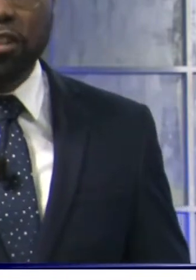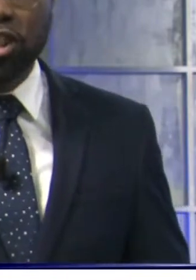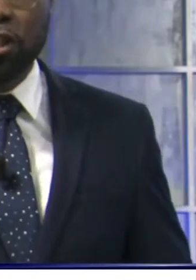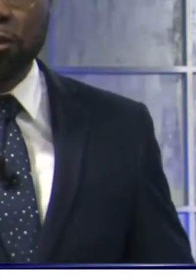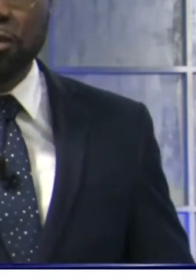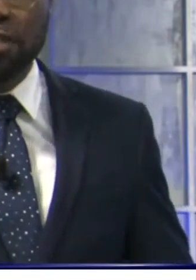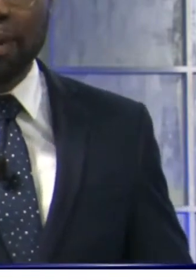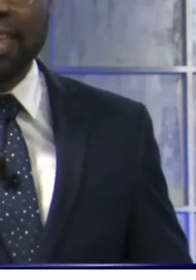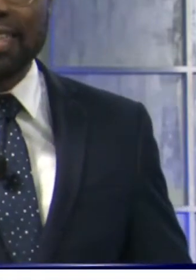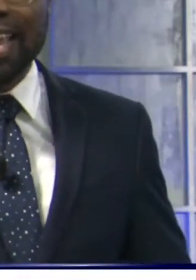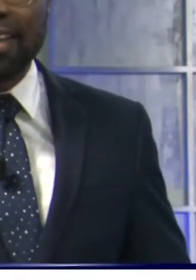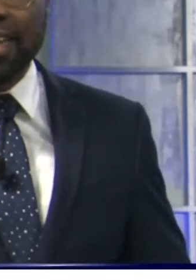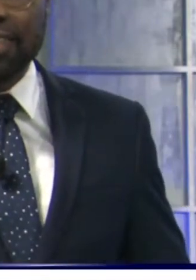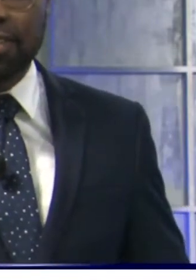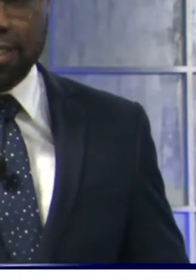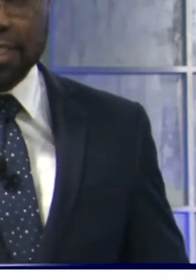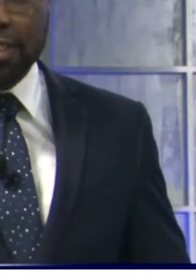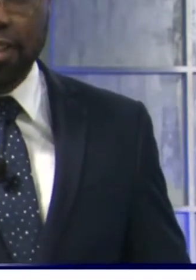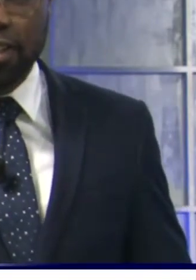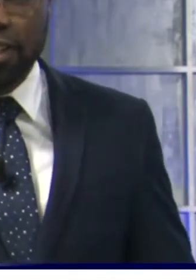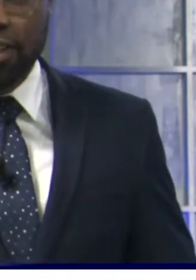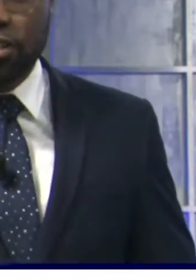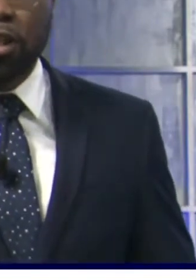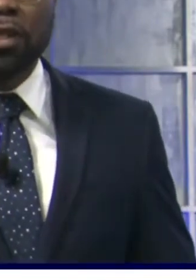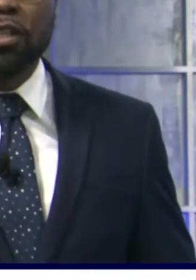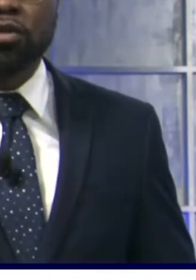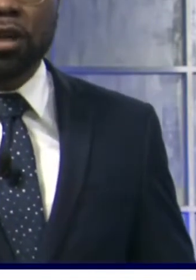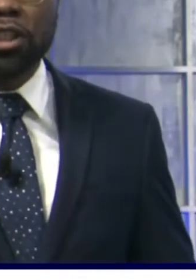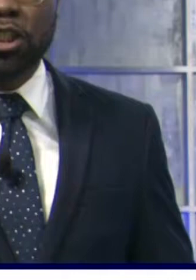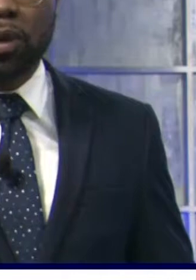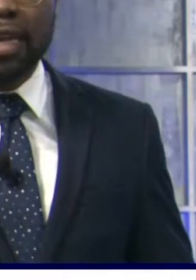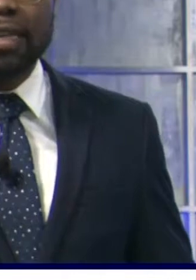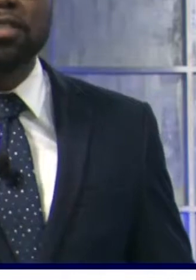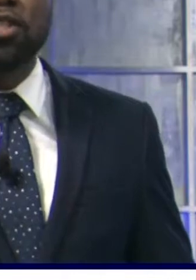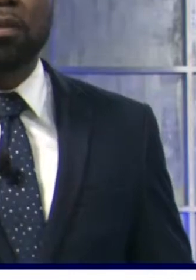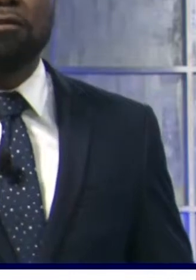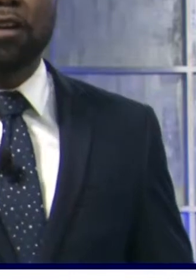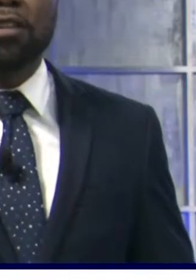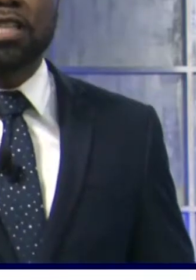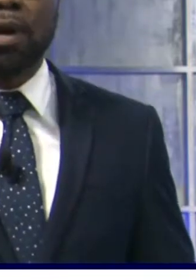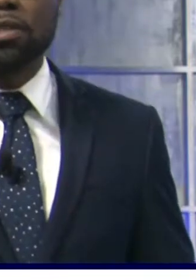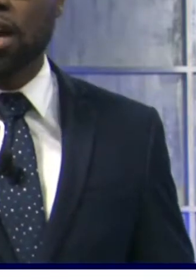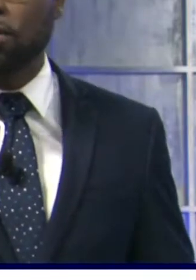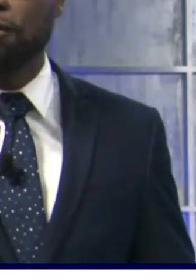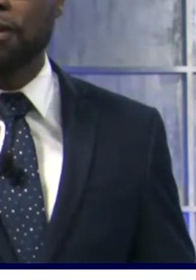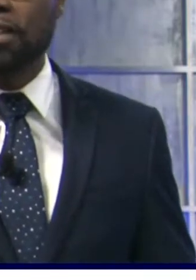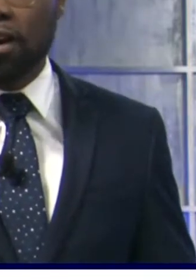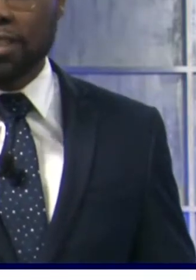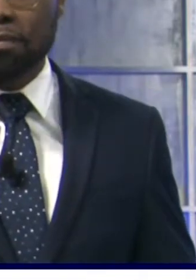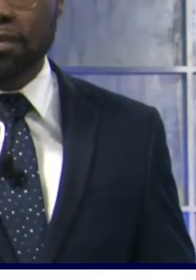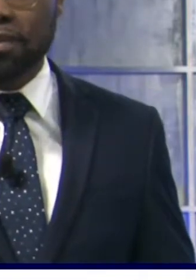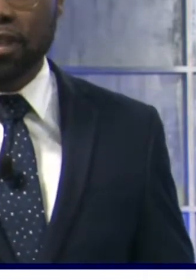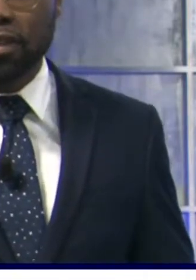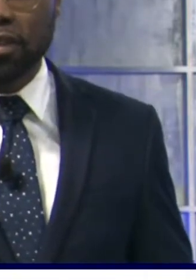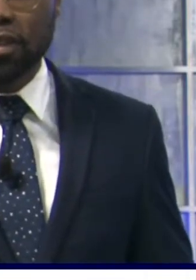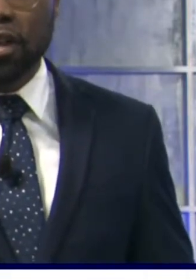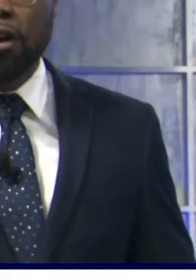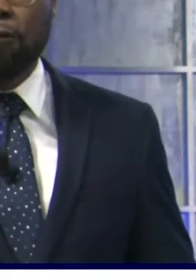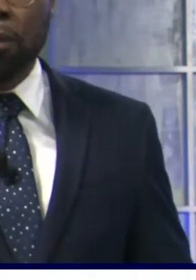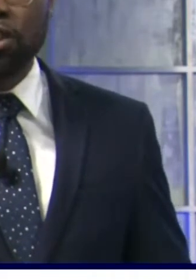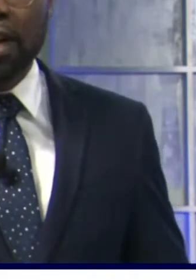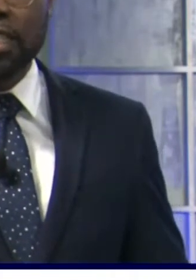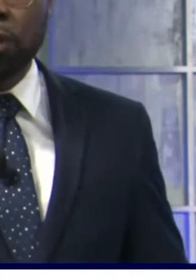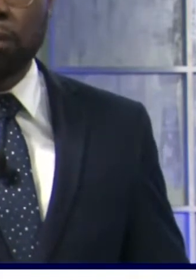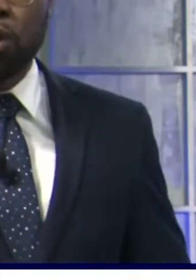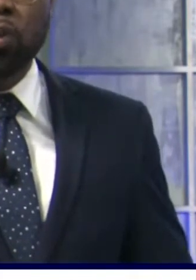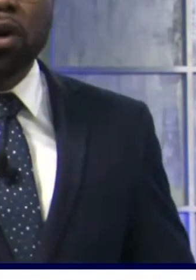I am Shane Jones, making headlines tonight. Distributors rush to allay consumer fears about counterfeit condoms.